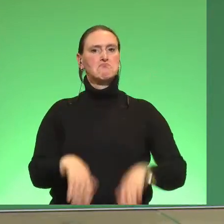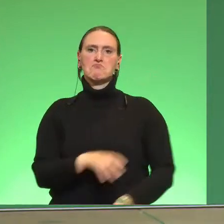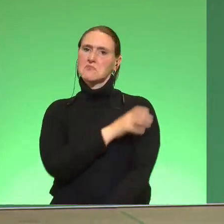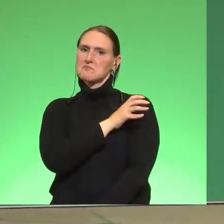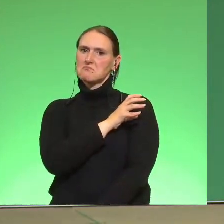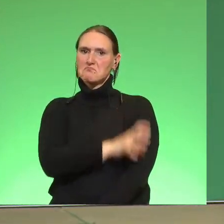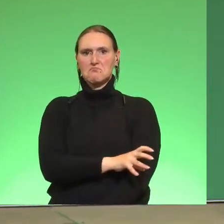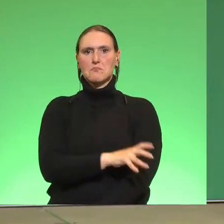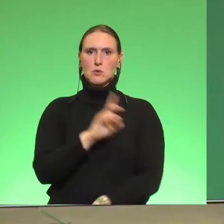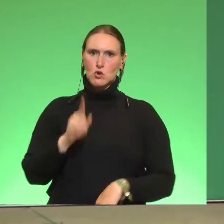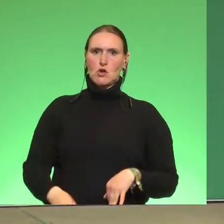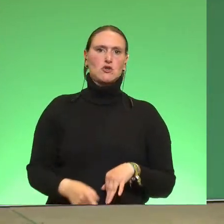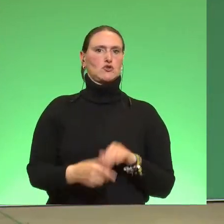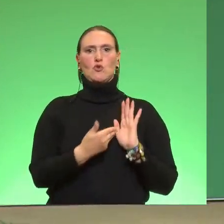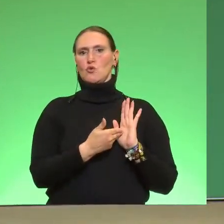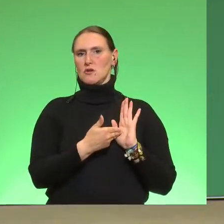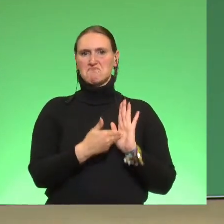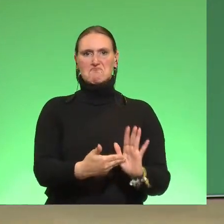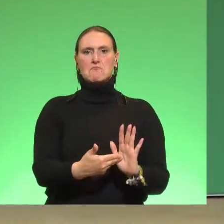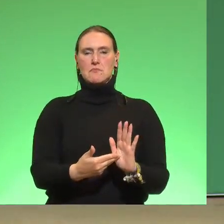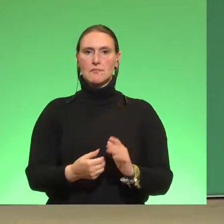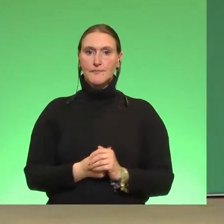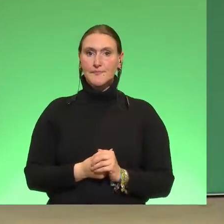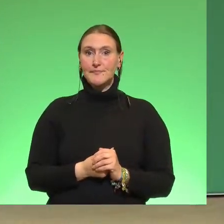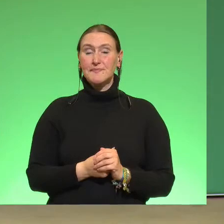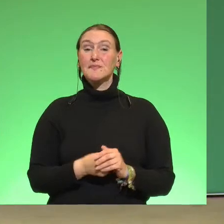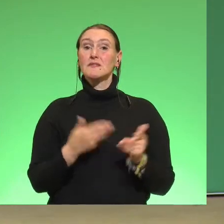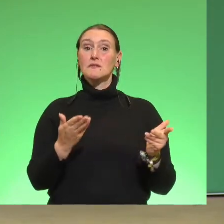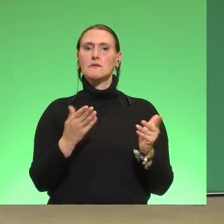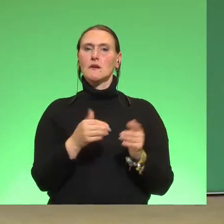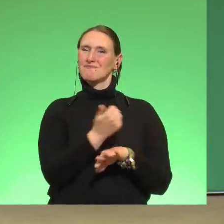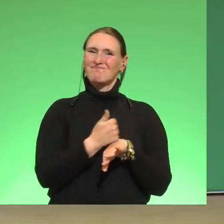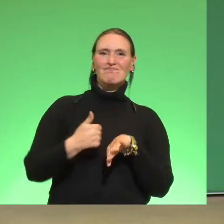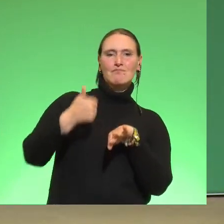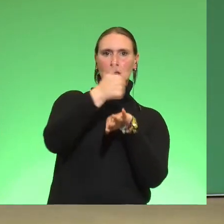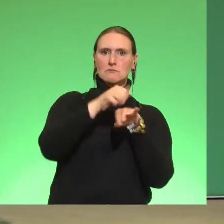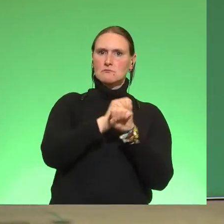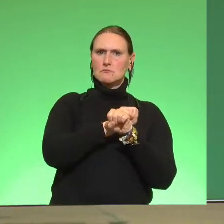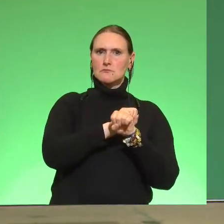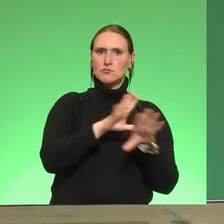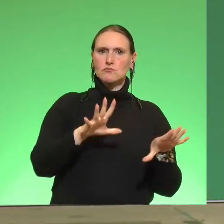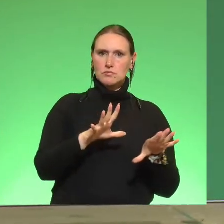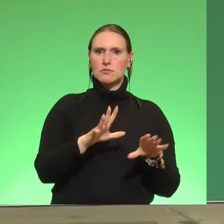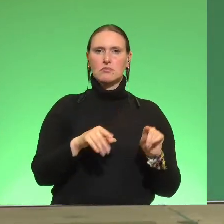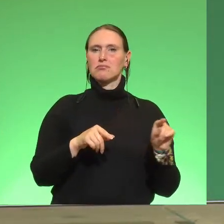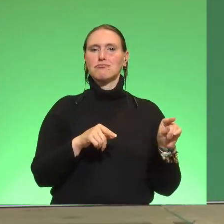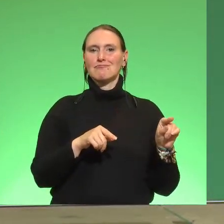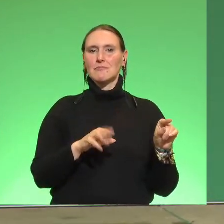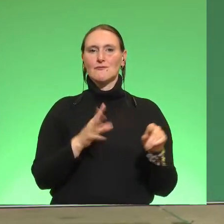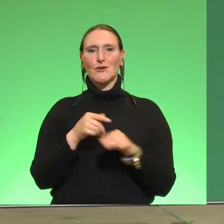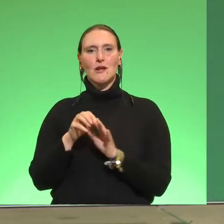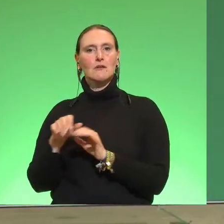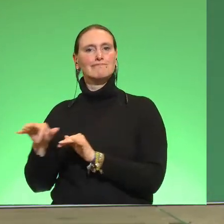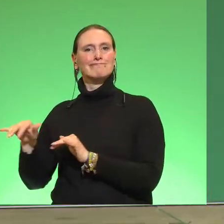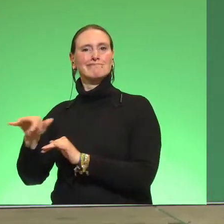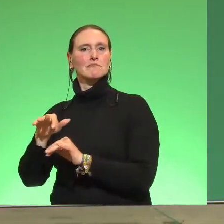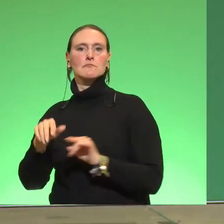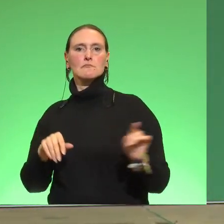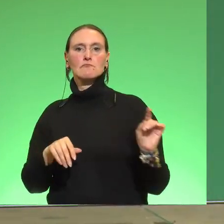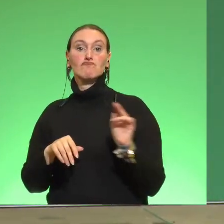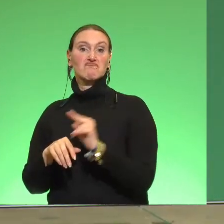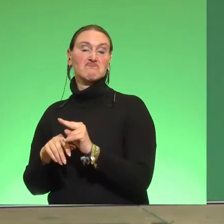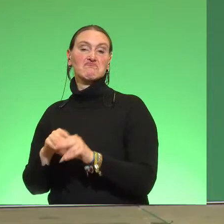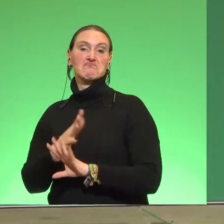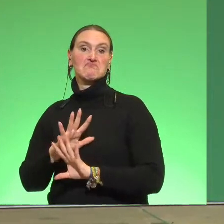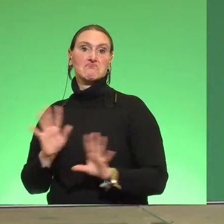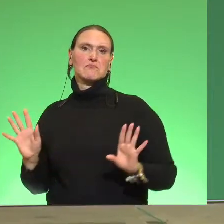reader of the mainstream media would not read that, would not see that. Amilcar